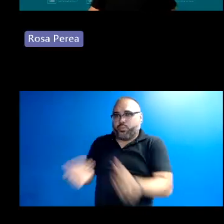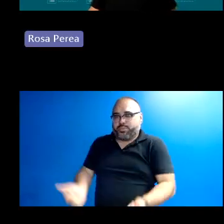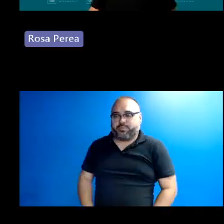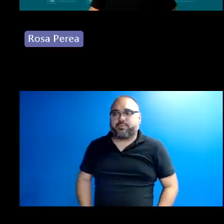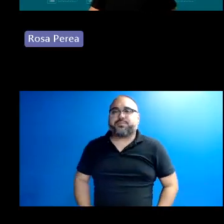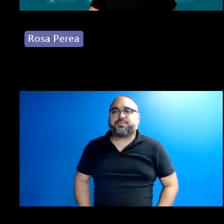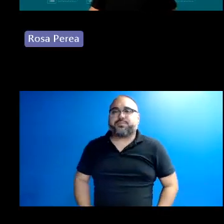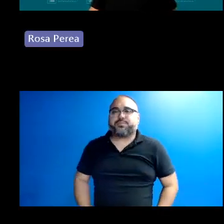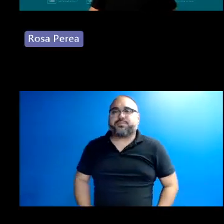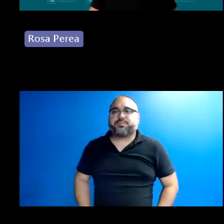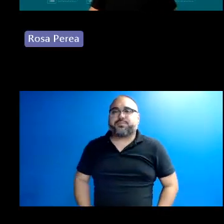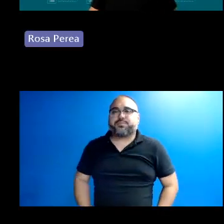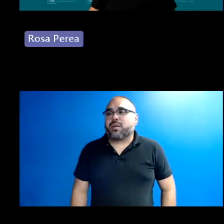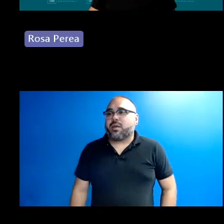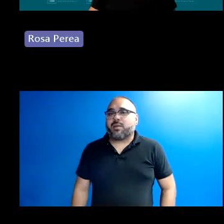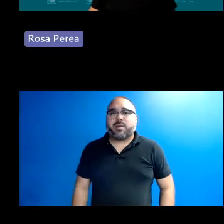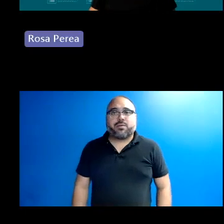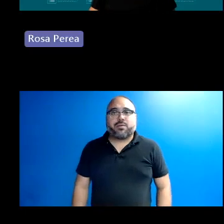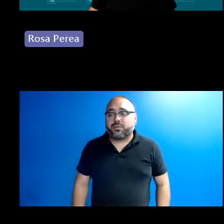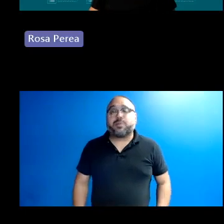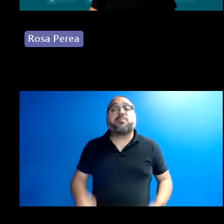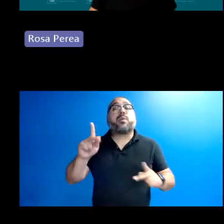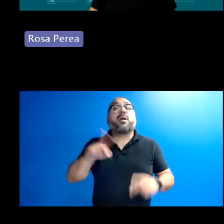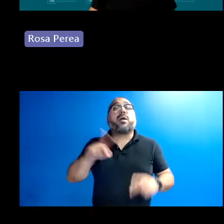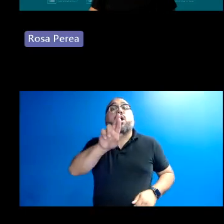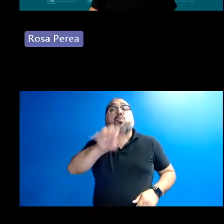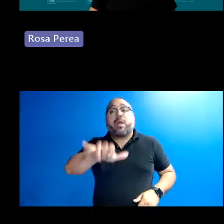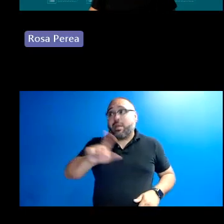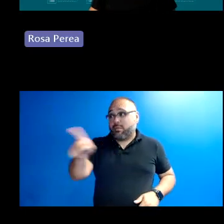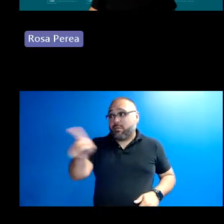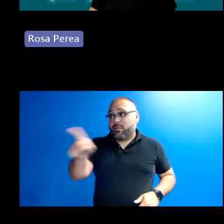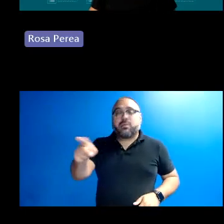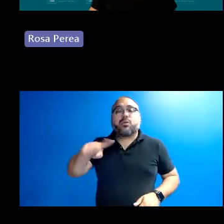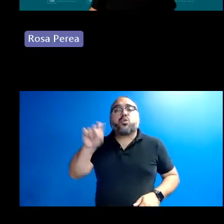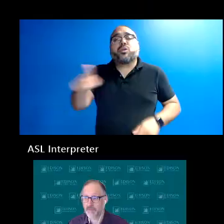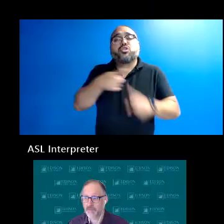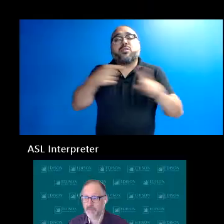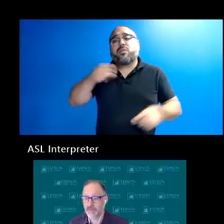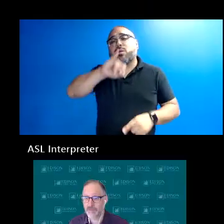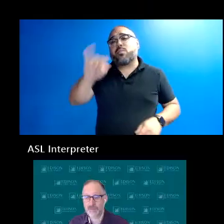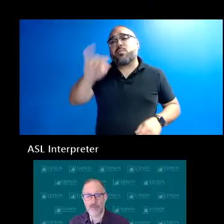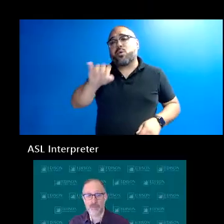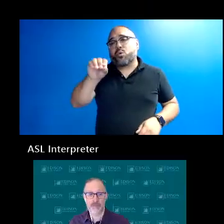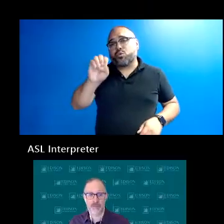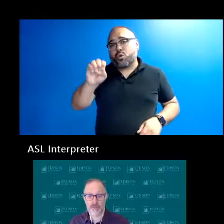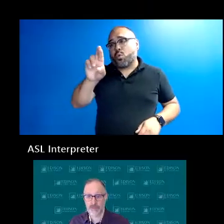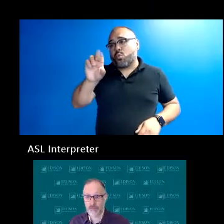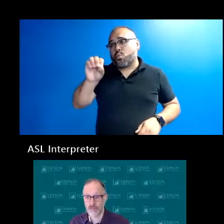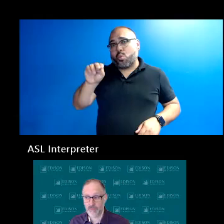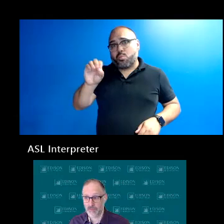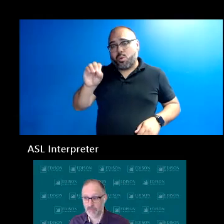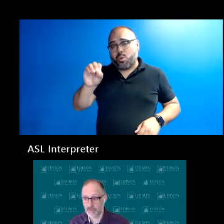Okay, thank you. Ray, back to you. Question from Joe Romo. In the past 5 days, we've had 2